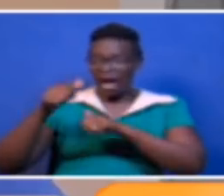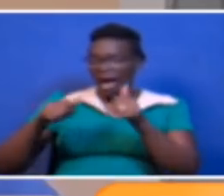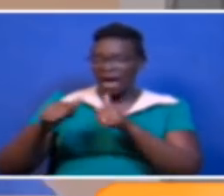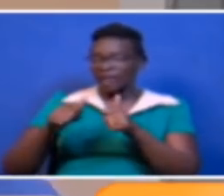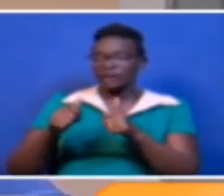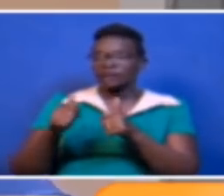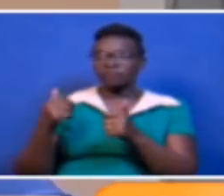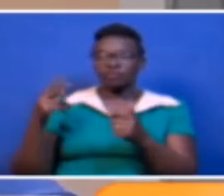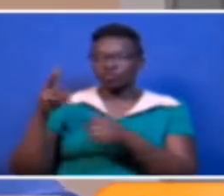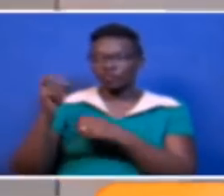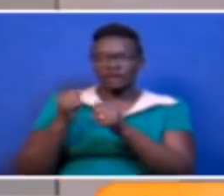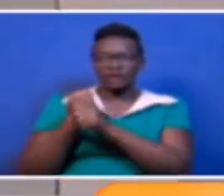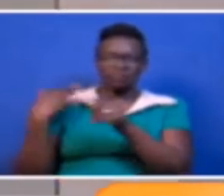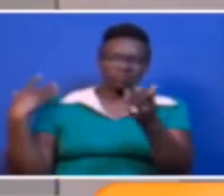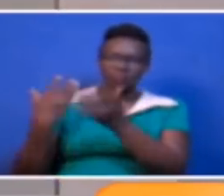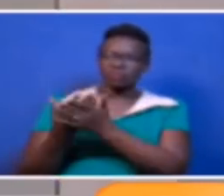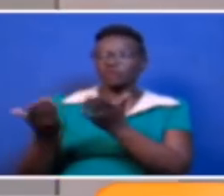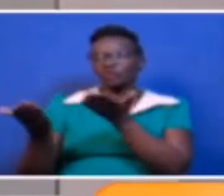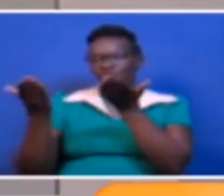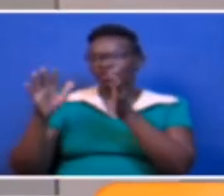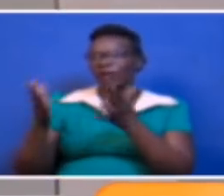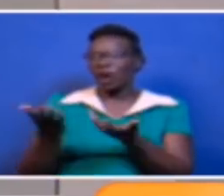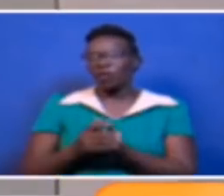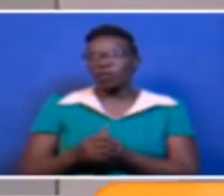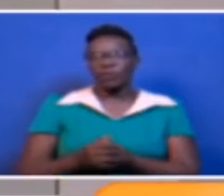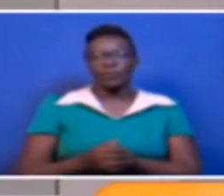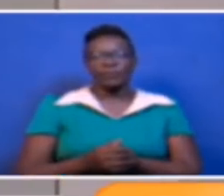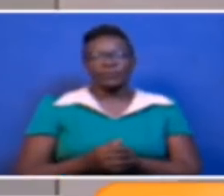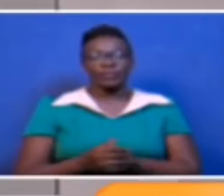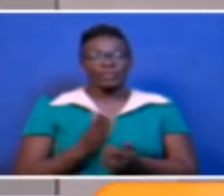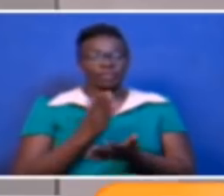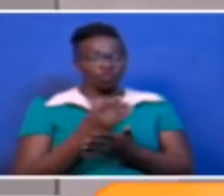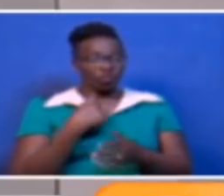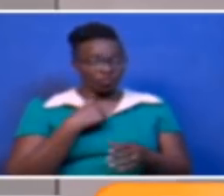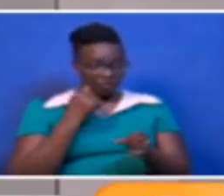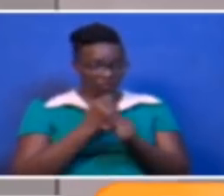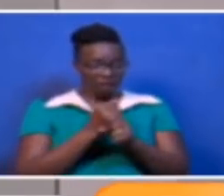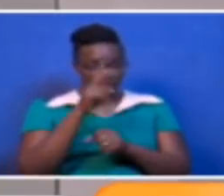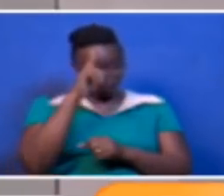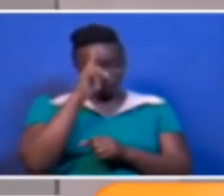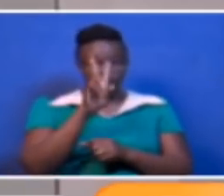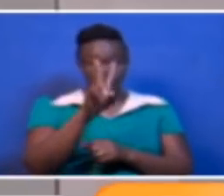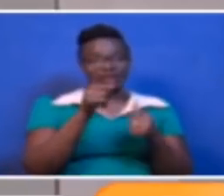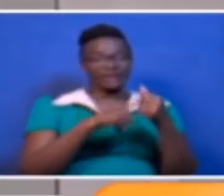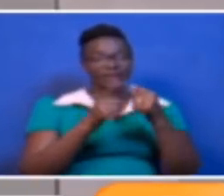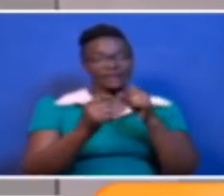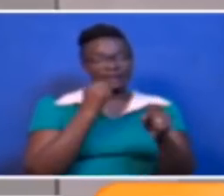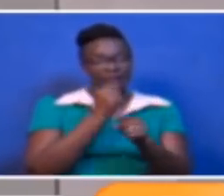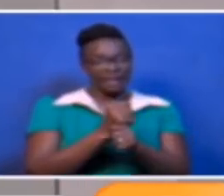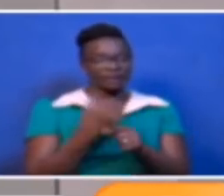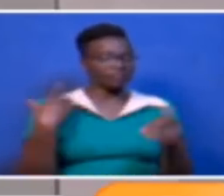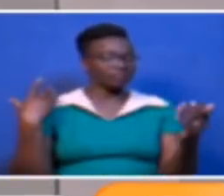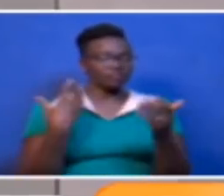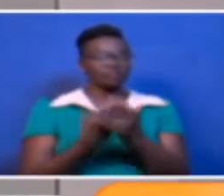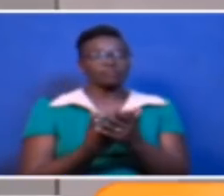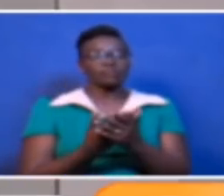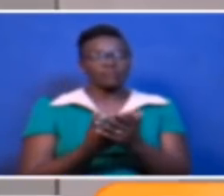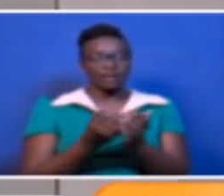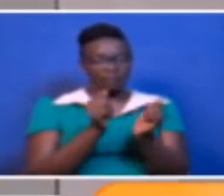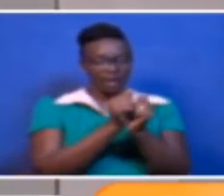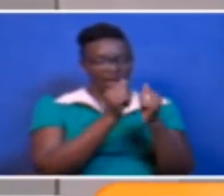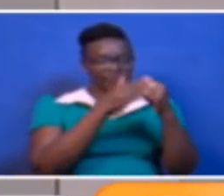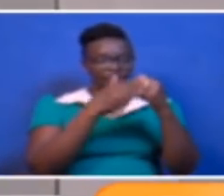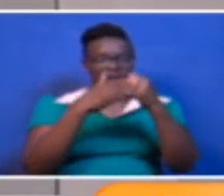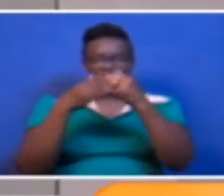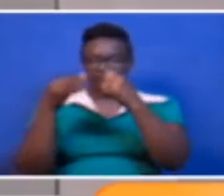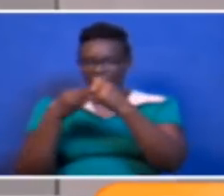as a police service? Yeah. I've been in police for 26 years now. And in 1998, I'd